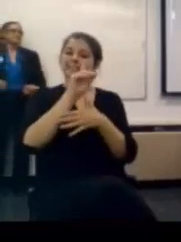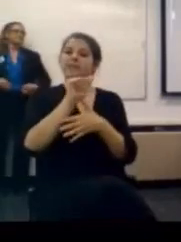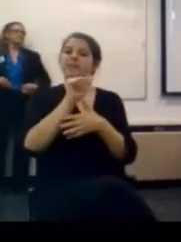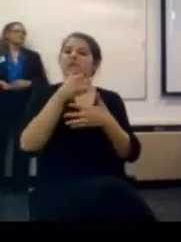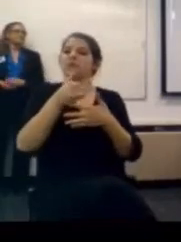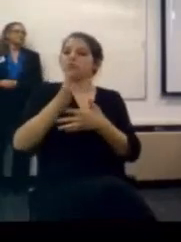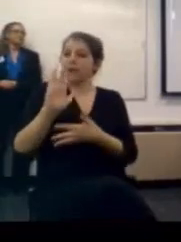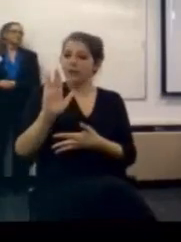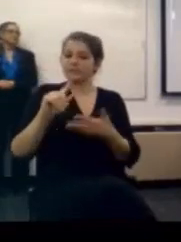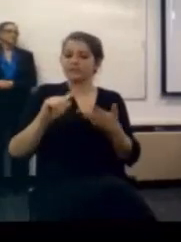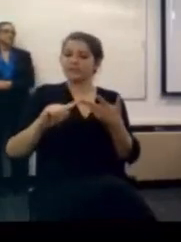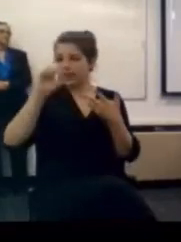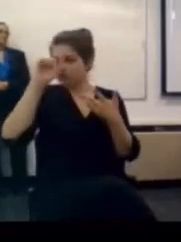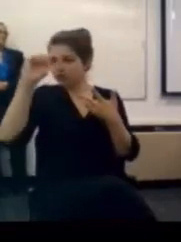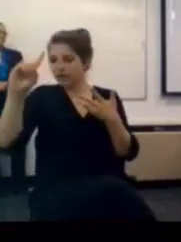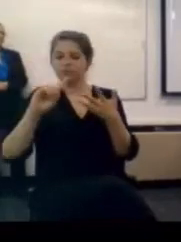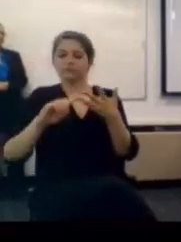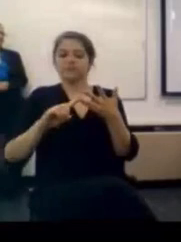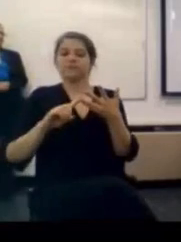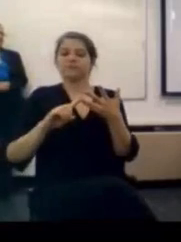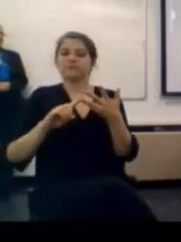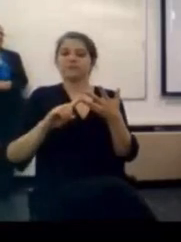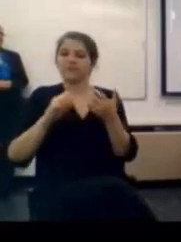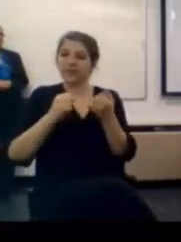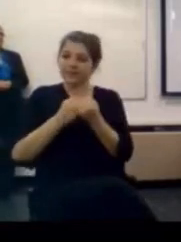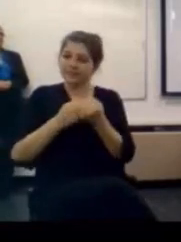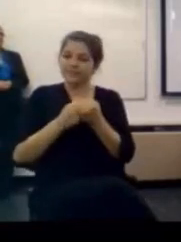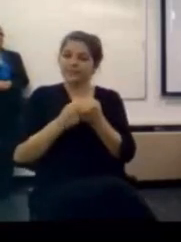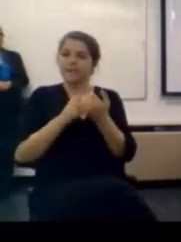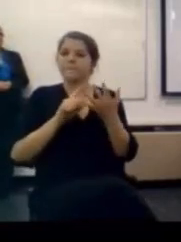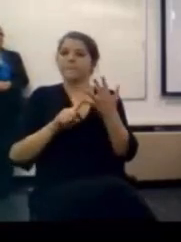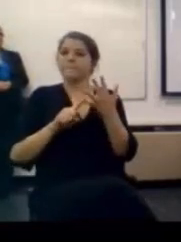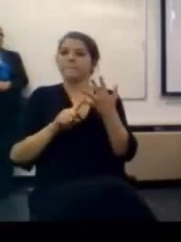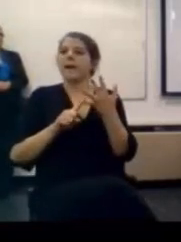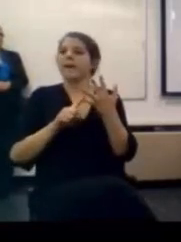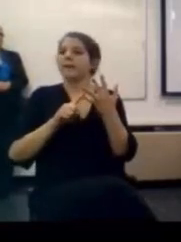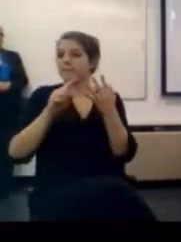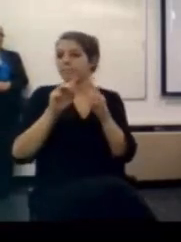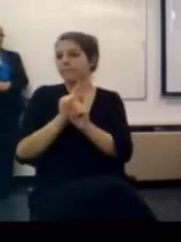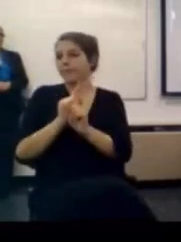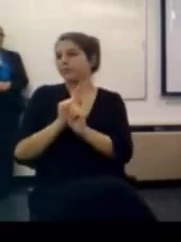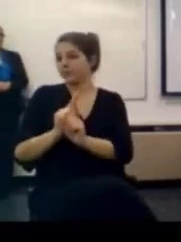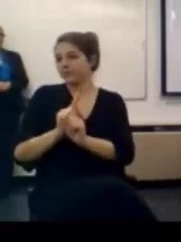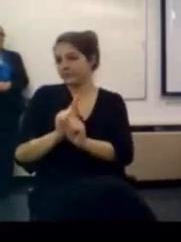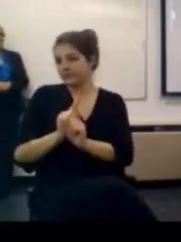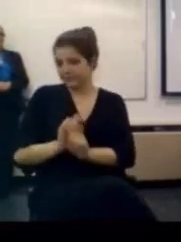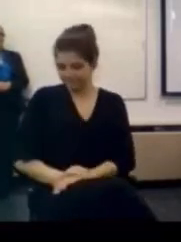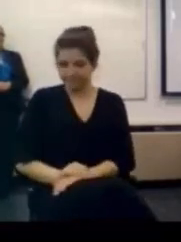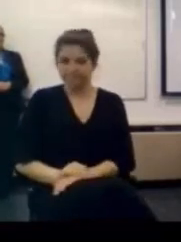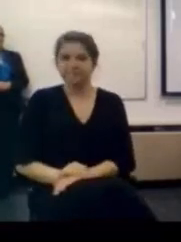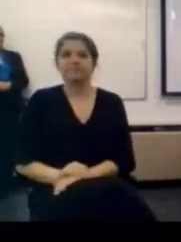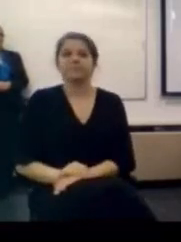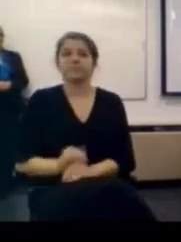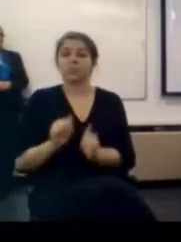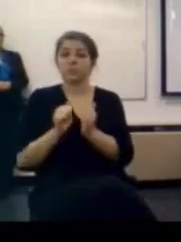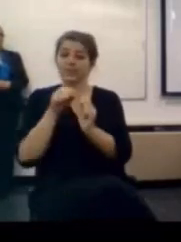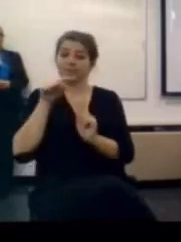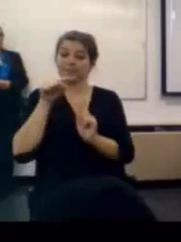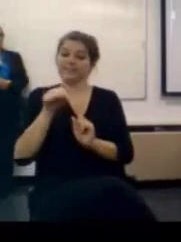which stands for Disability Rights, Education, Activism, and